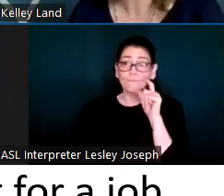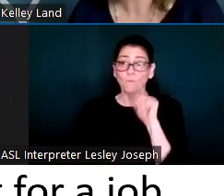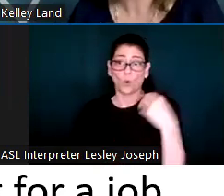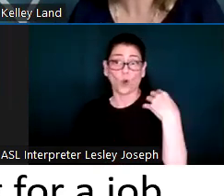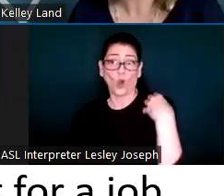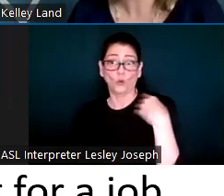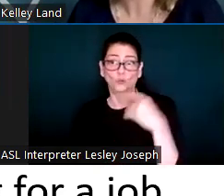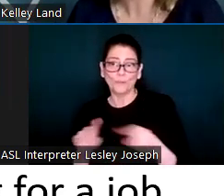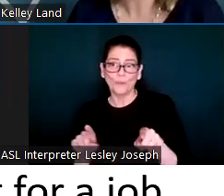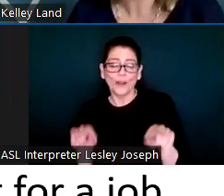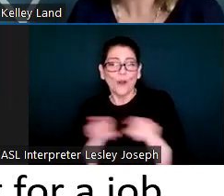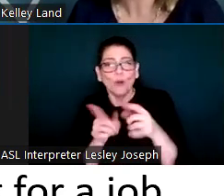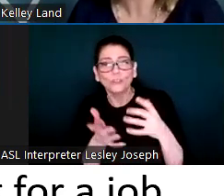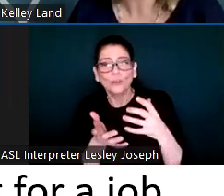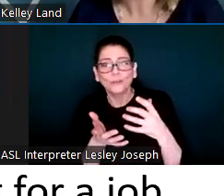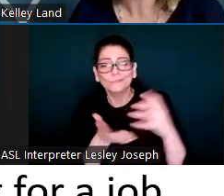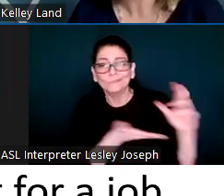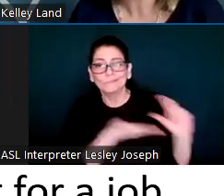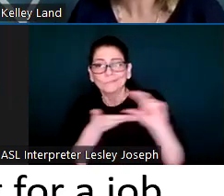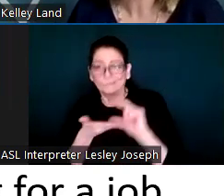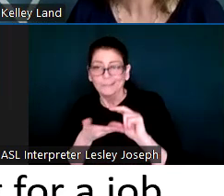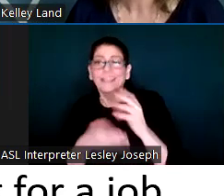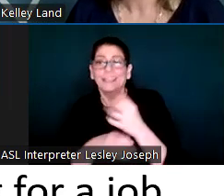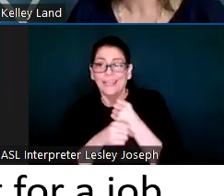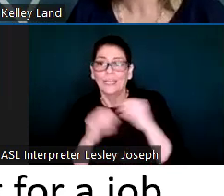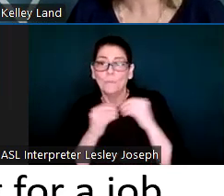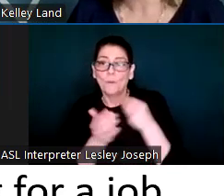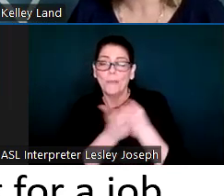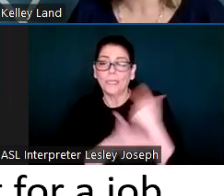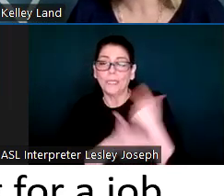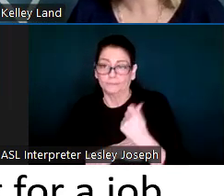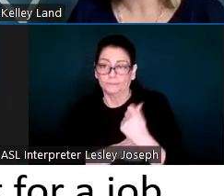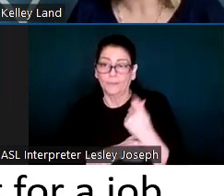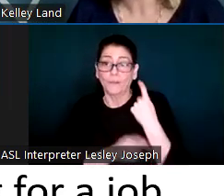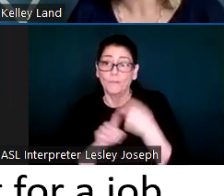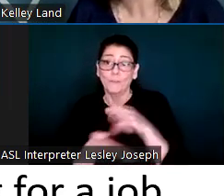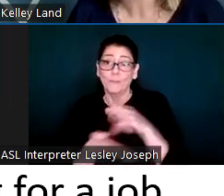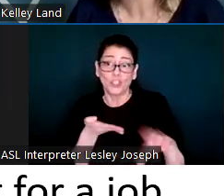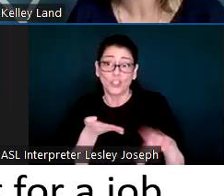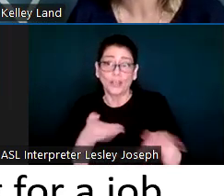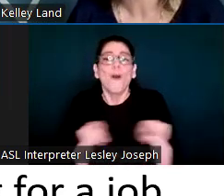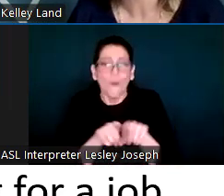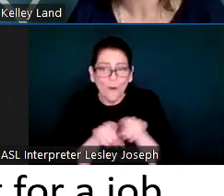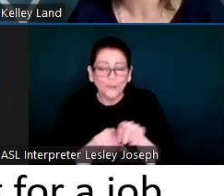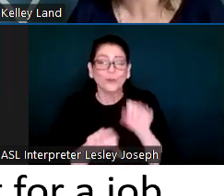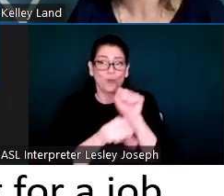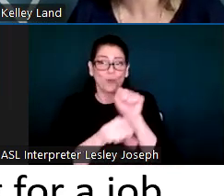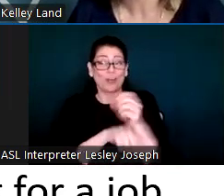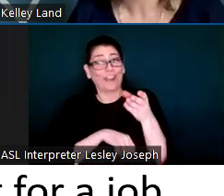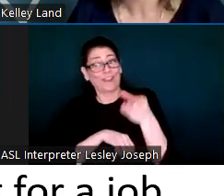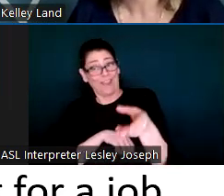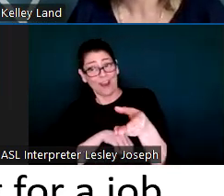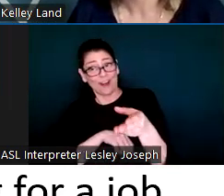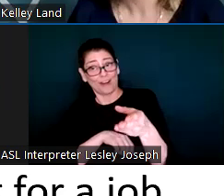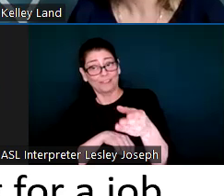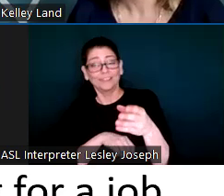more money out of their Social Security, their SSI check, and they're able to work at their job with the supports that they need.